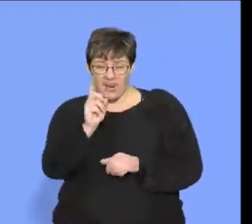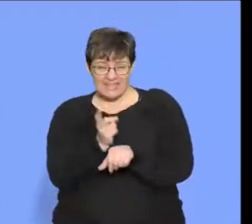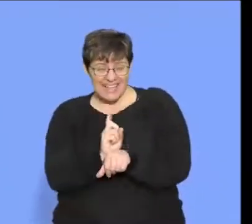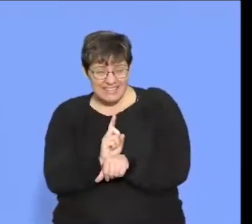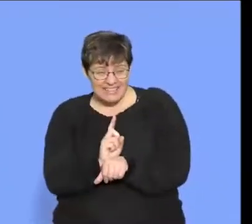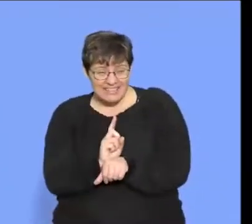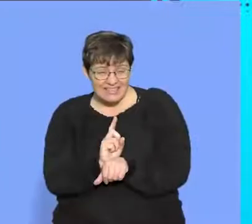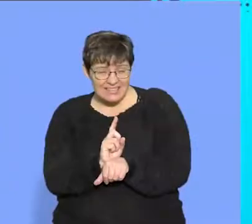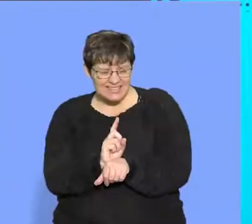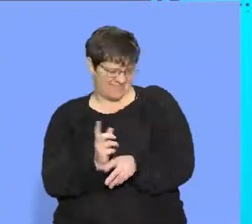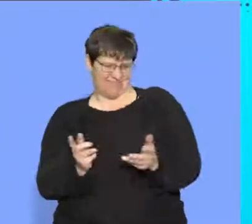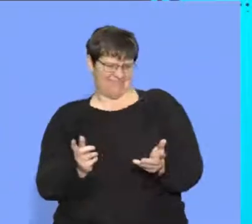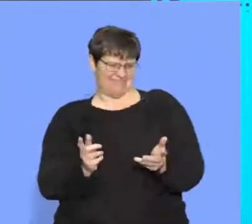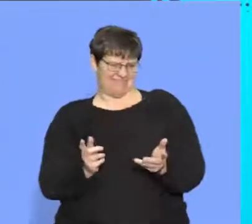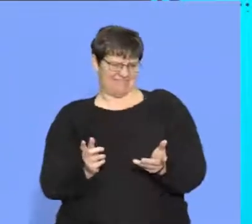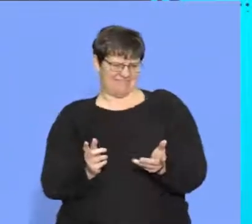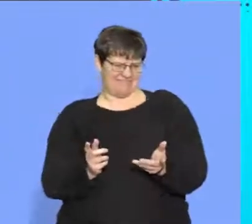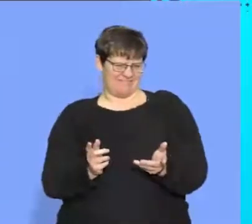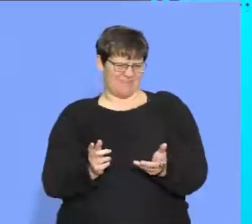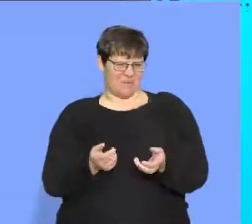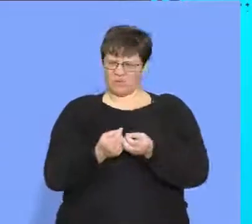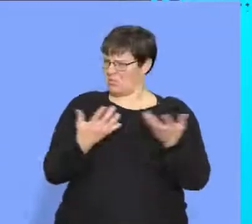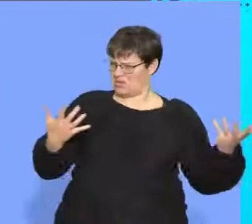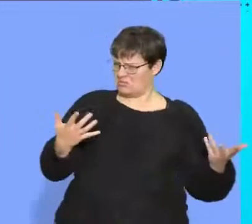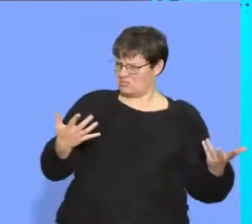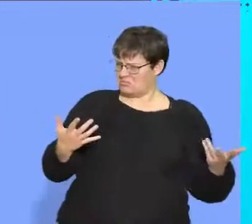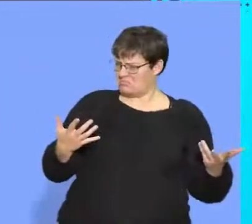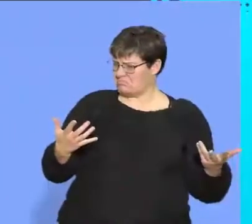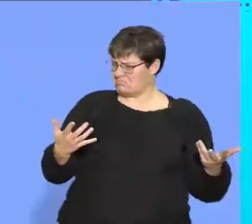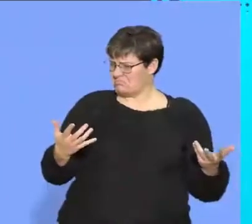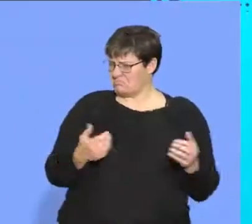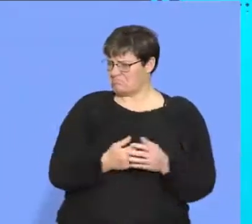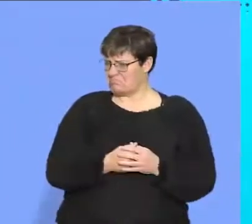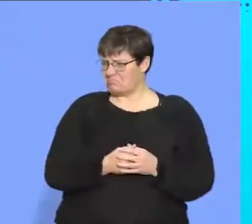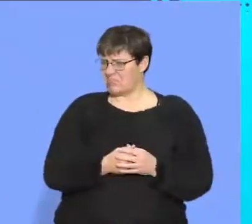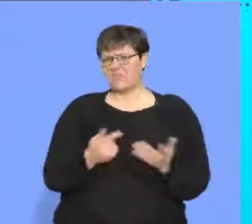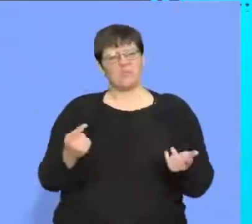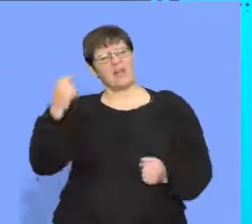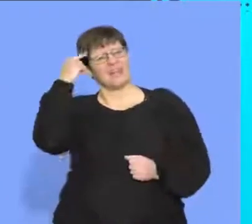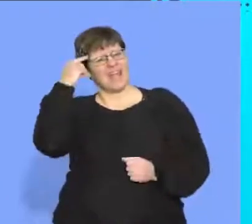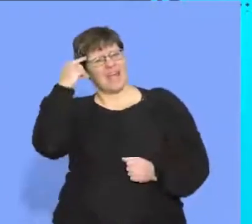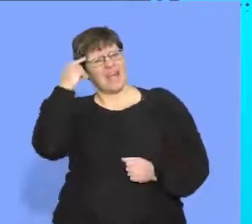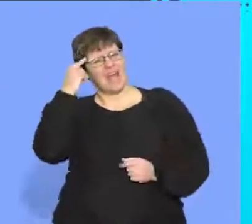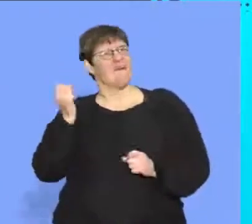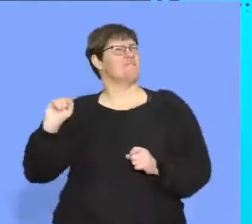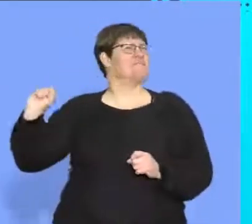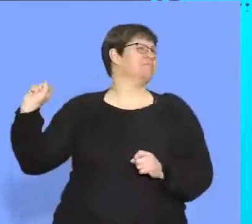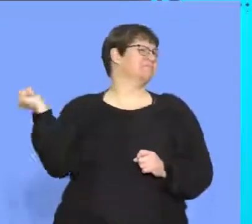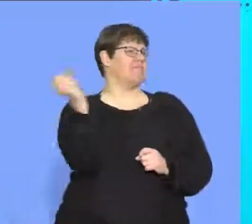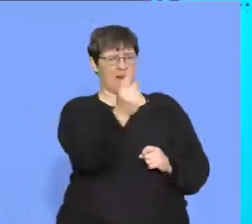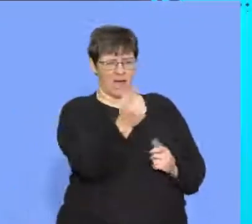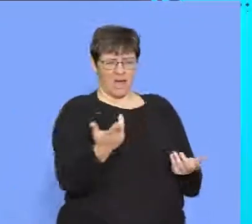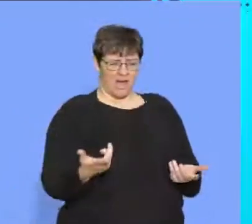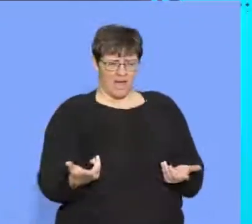501 seconds? That doesn't seem that much, or does it? I suppose if you think about the distance that